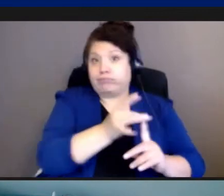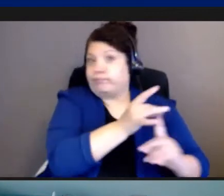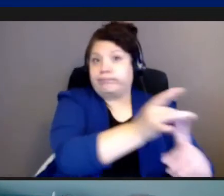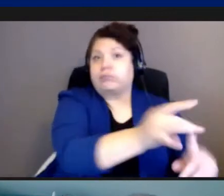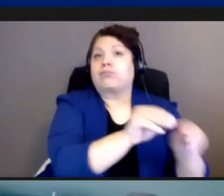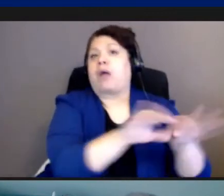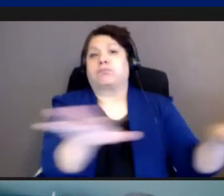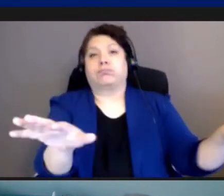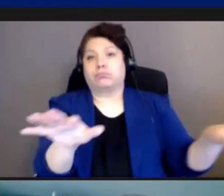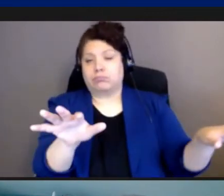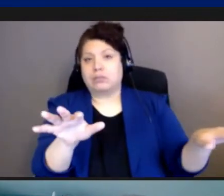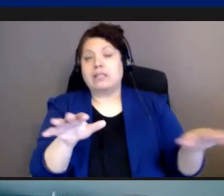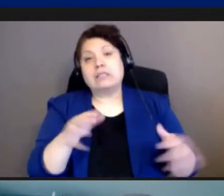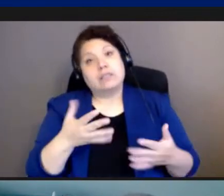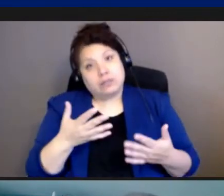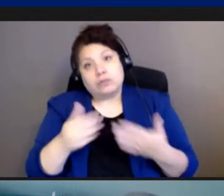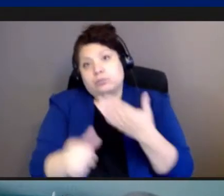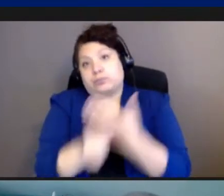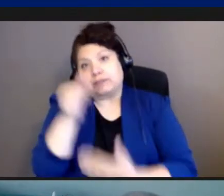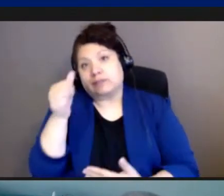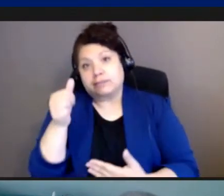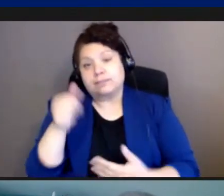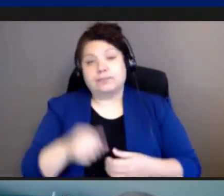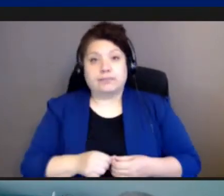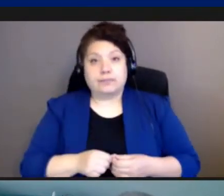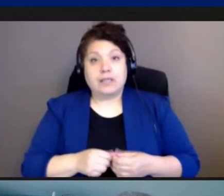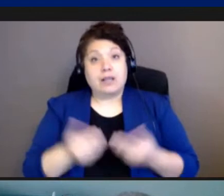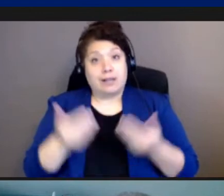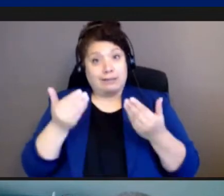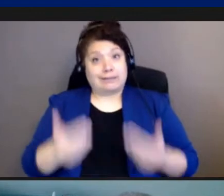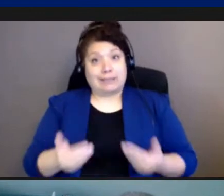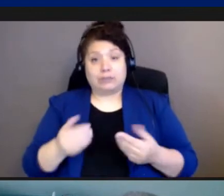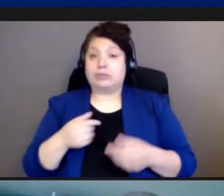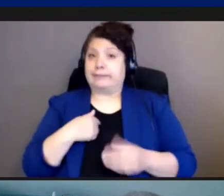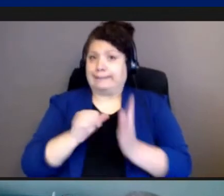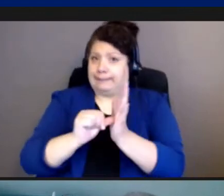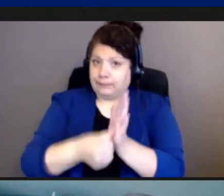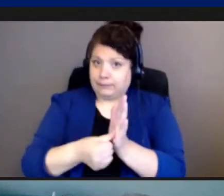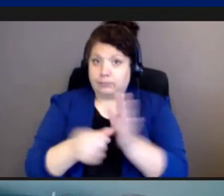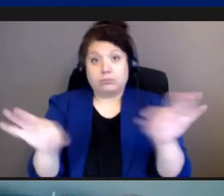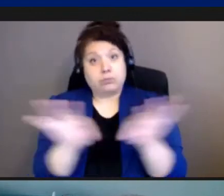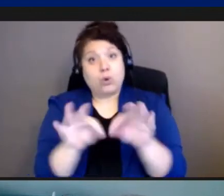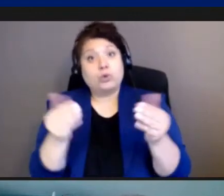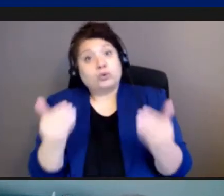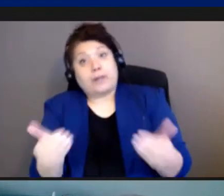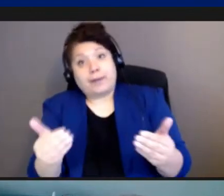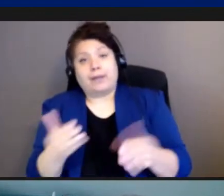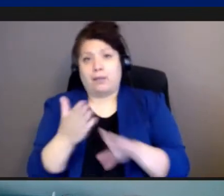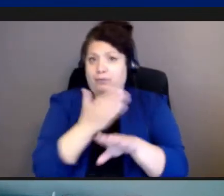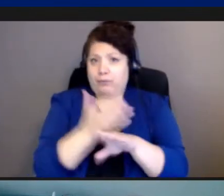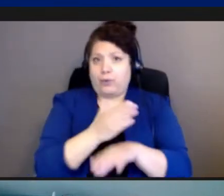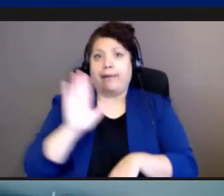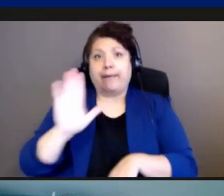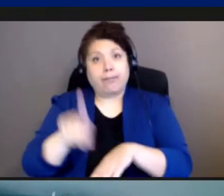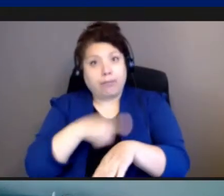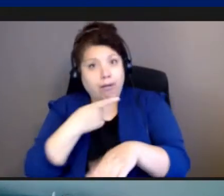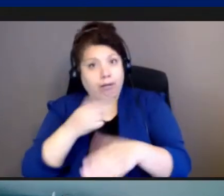quickly. So we're at an important point in time here as a community, and it's really about all of